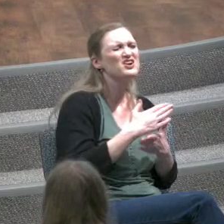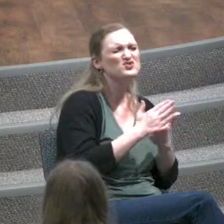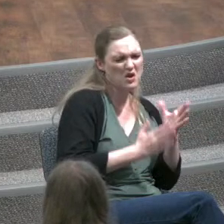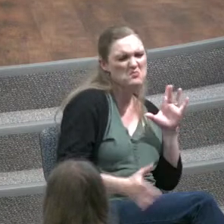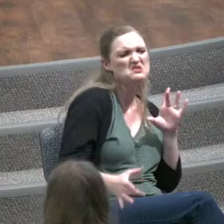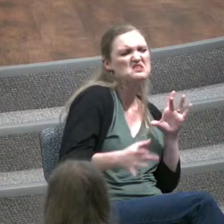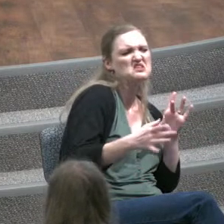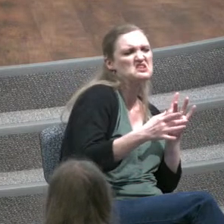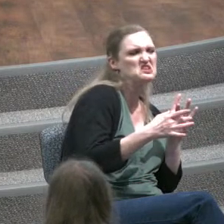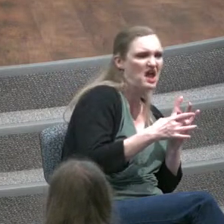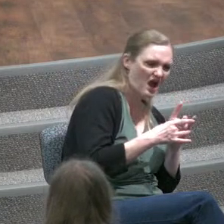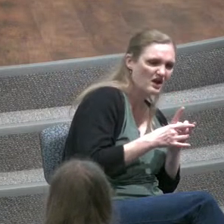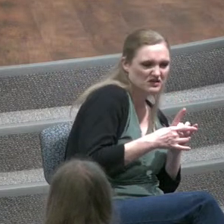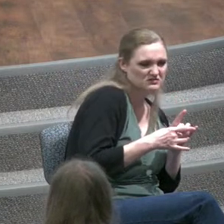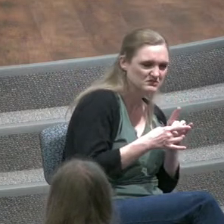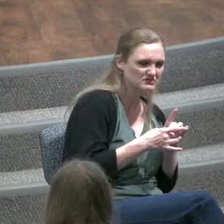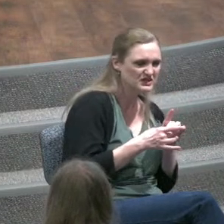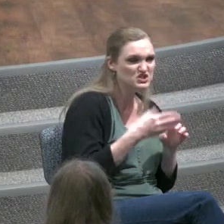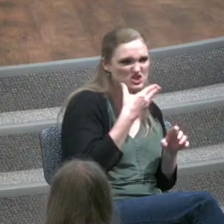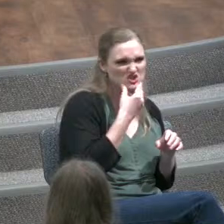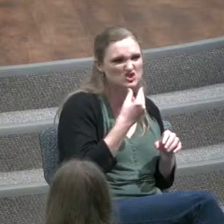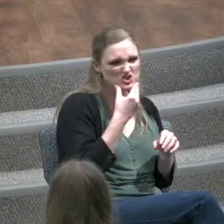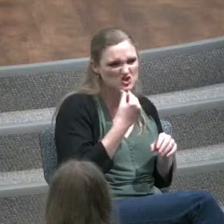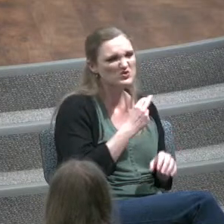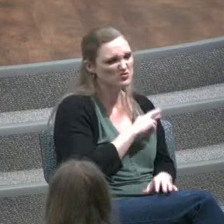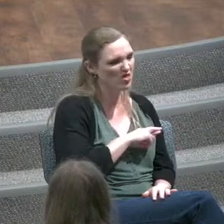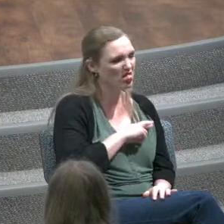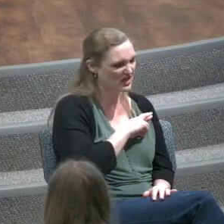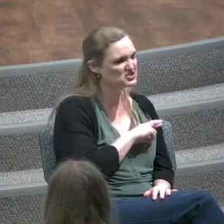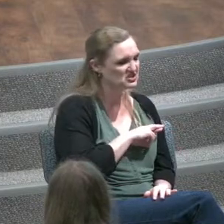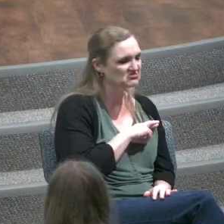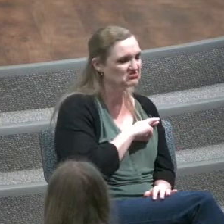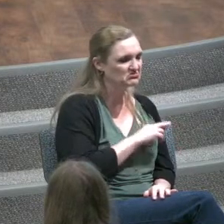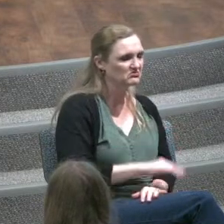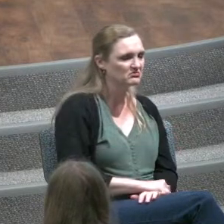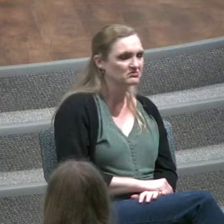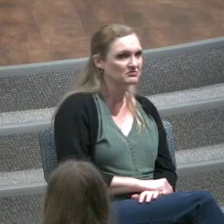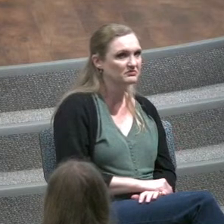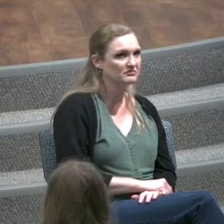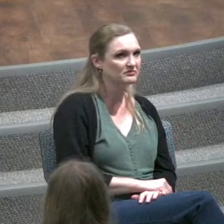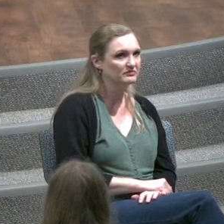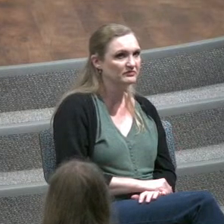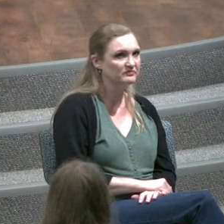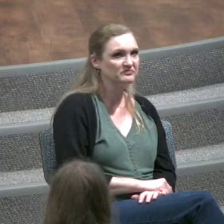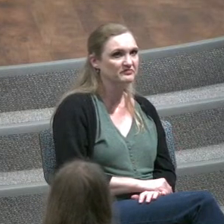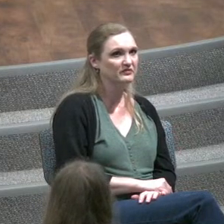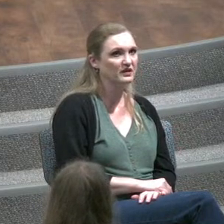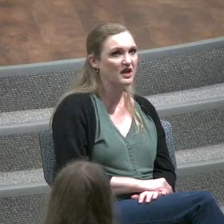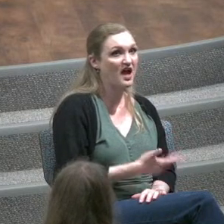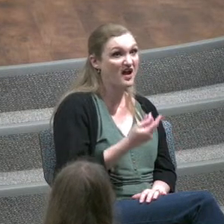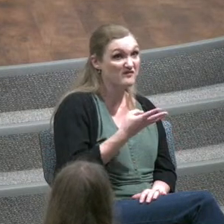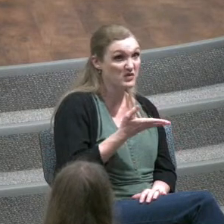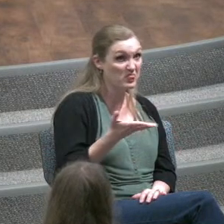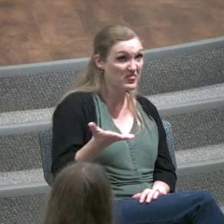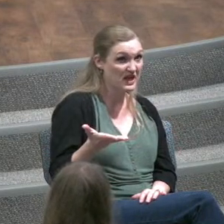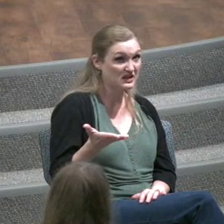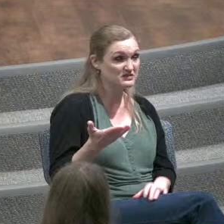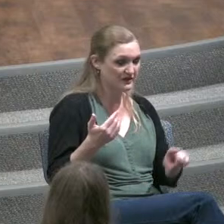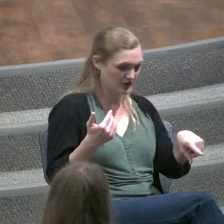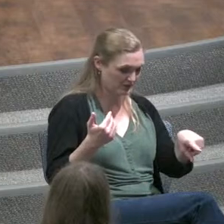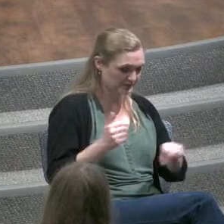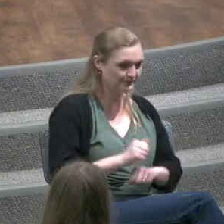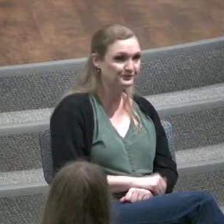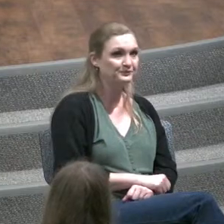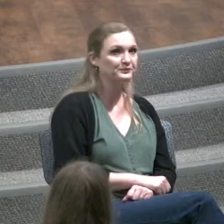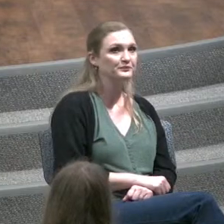ties into the Jewish religion, obviously. So anyway, a few things at